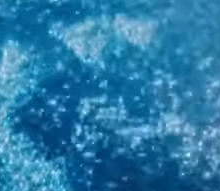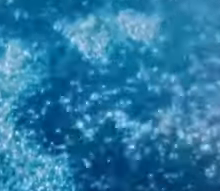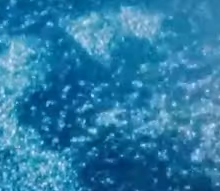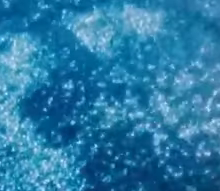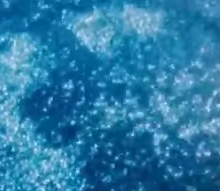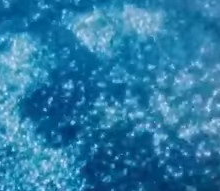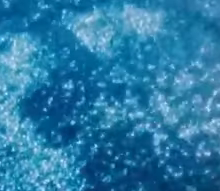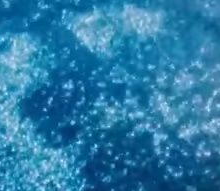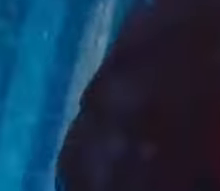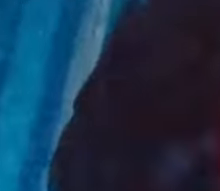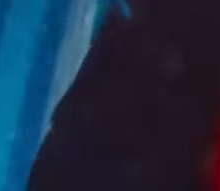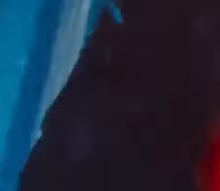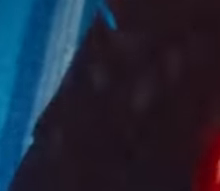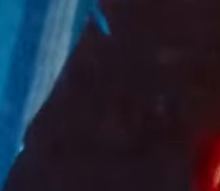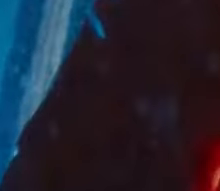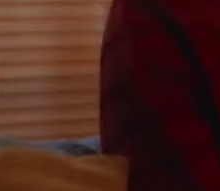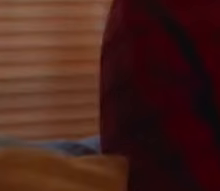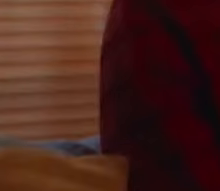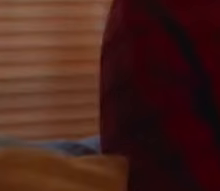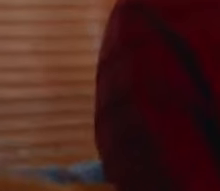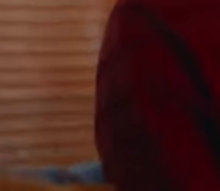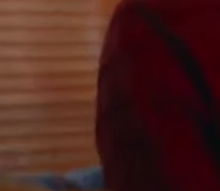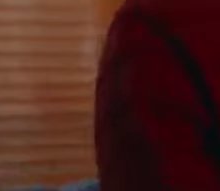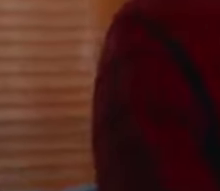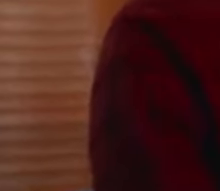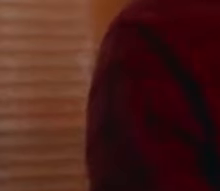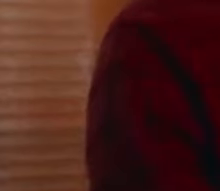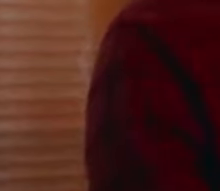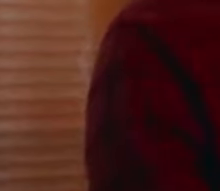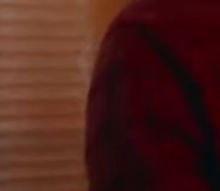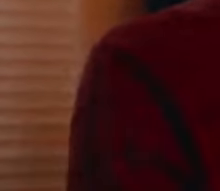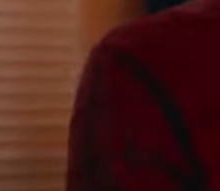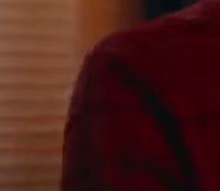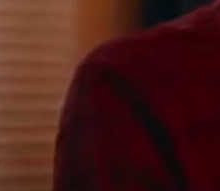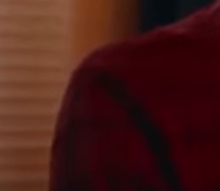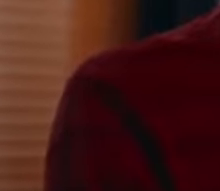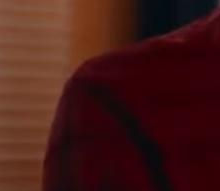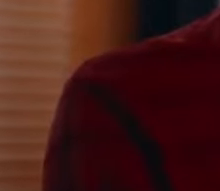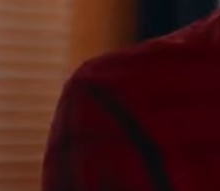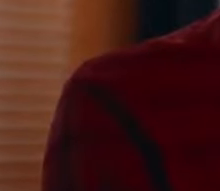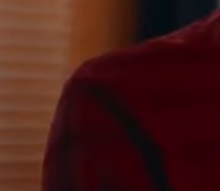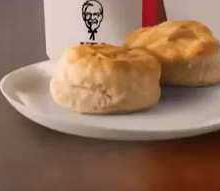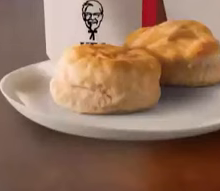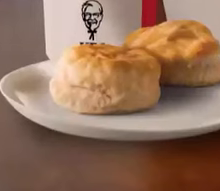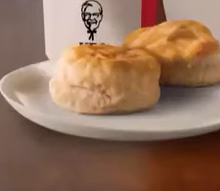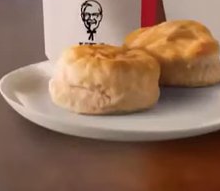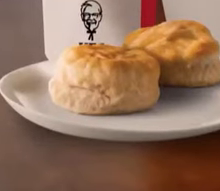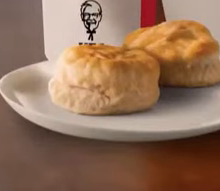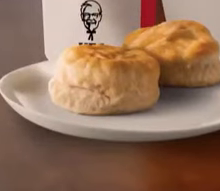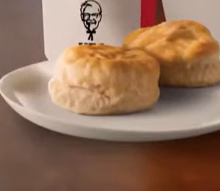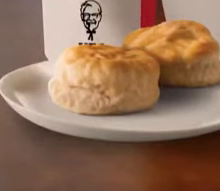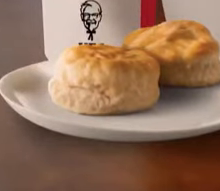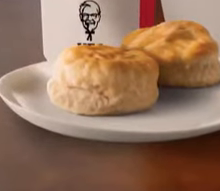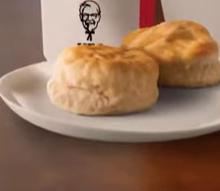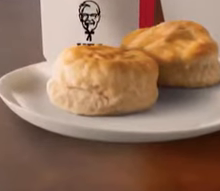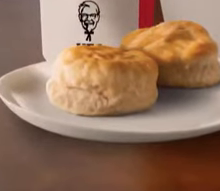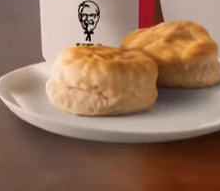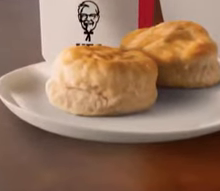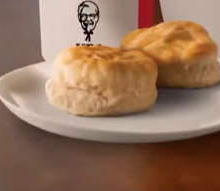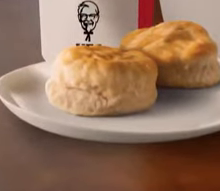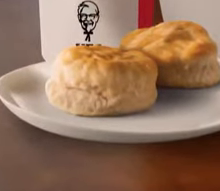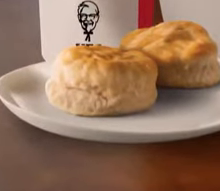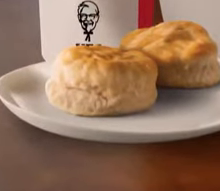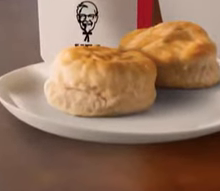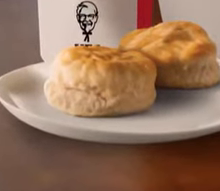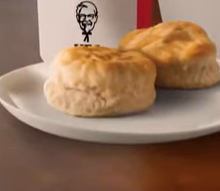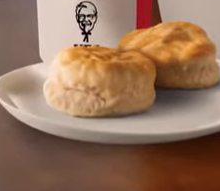better come and satisfy it at KFC before doing something crazy. Wow Bucket. 7 pieces of chicken and 4 regular sides